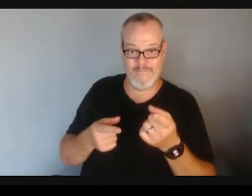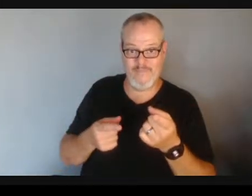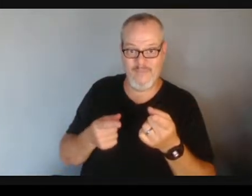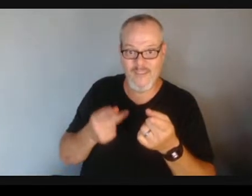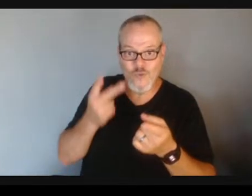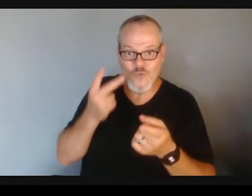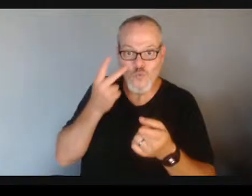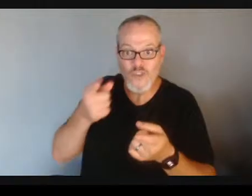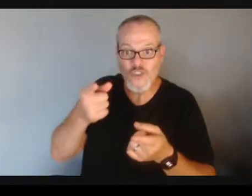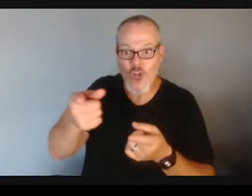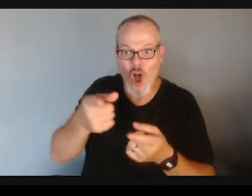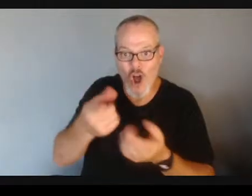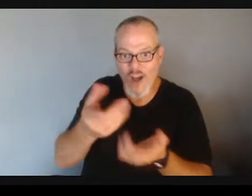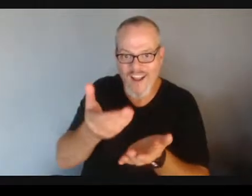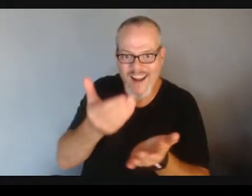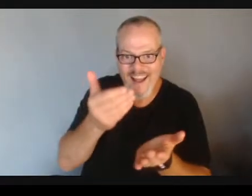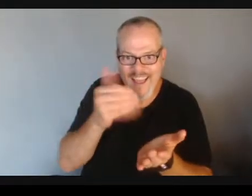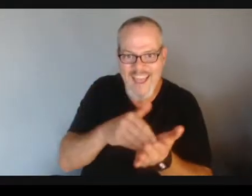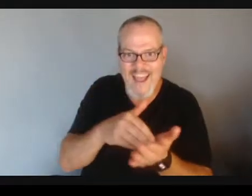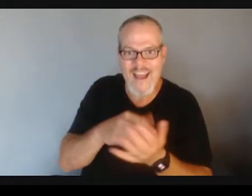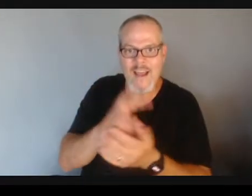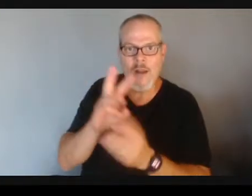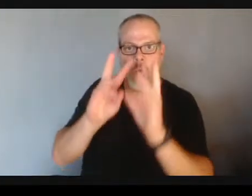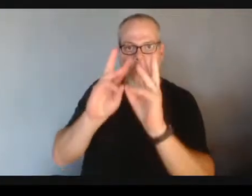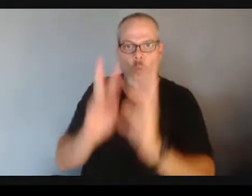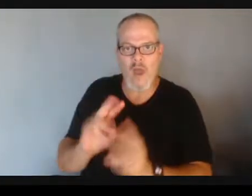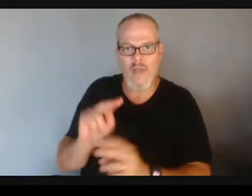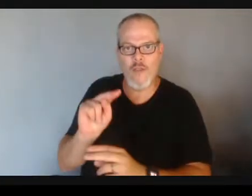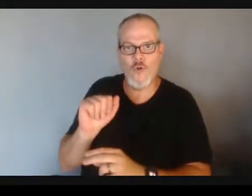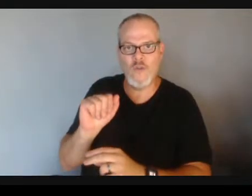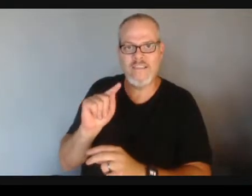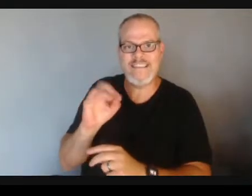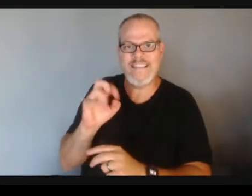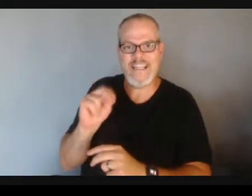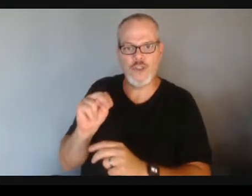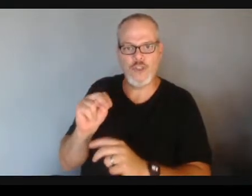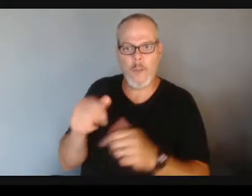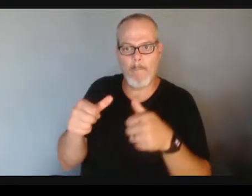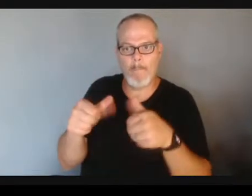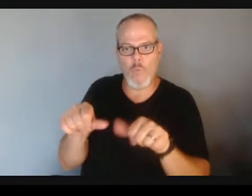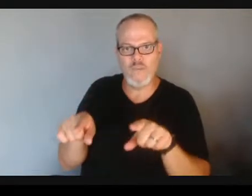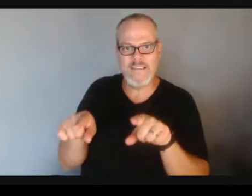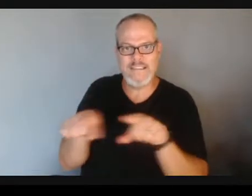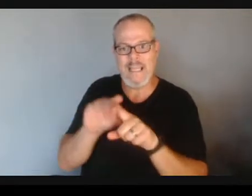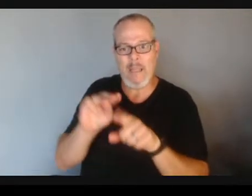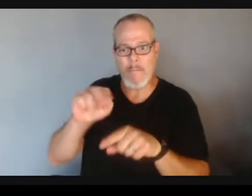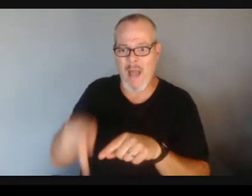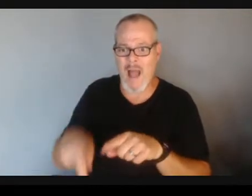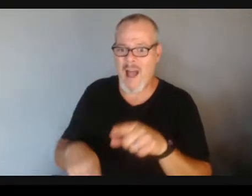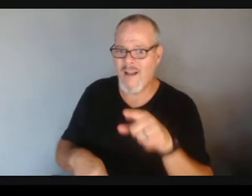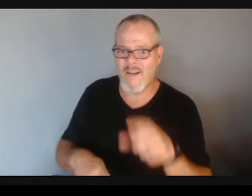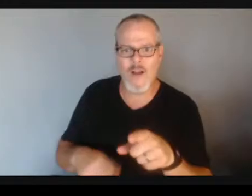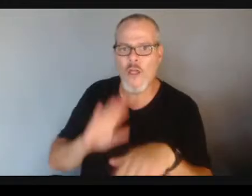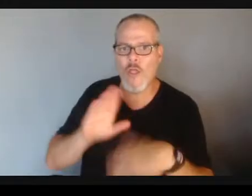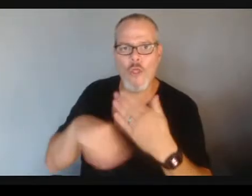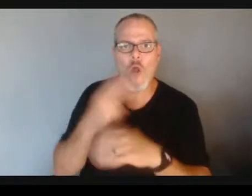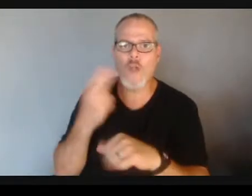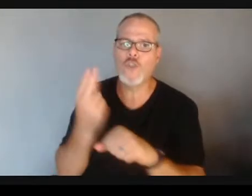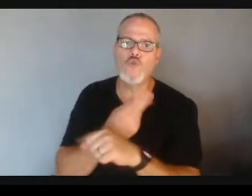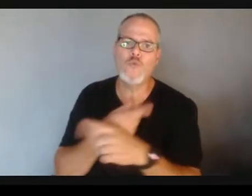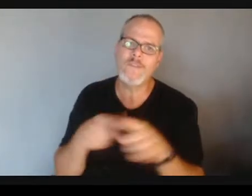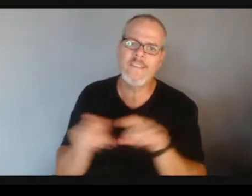And then one more time, Weather Nation posted the same map. Can look at it there. Again, they're all just taking the same thing